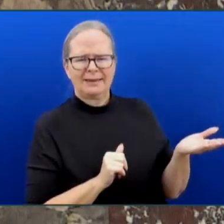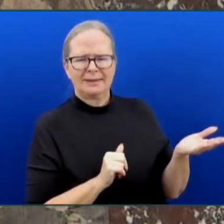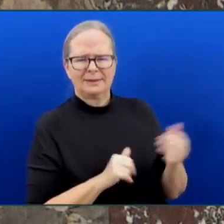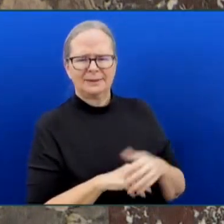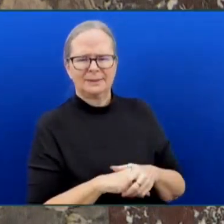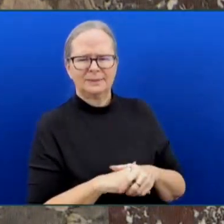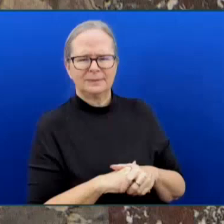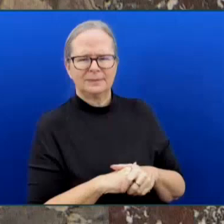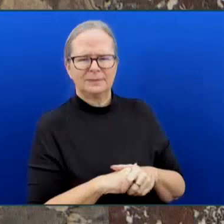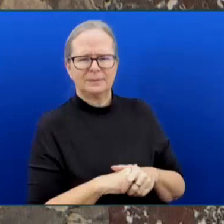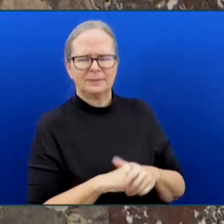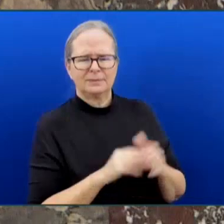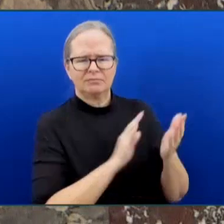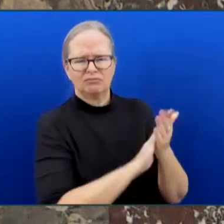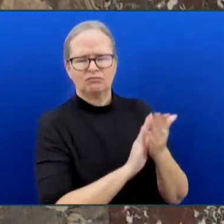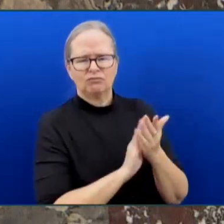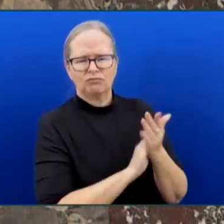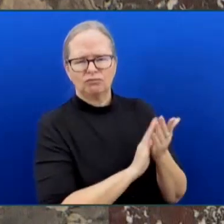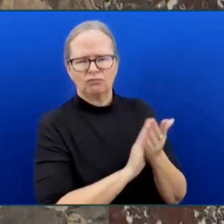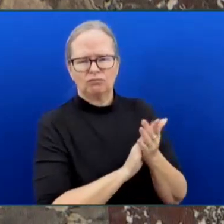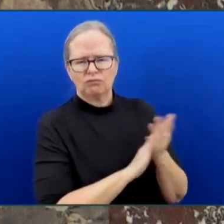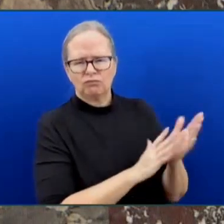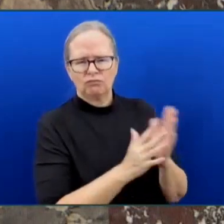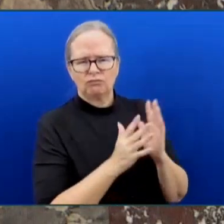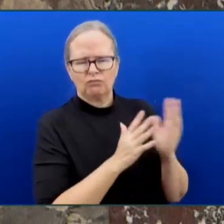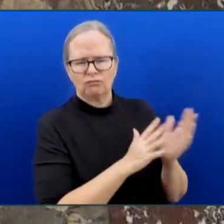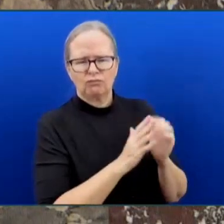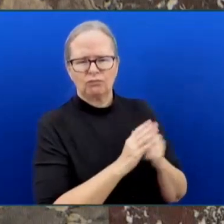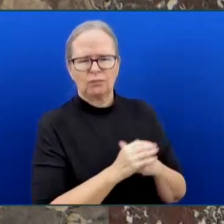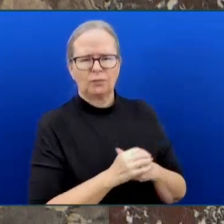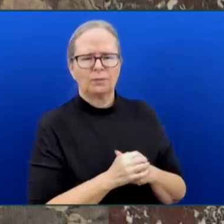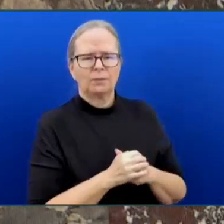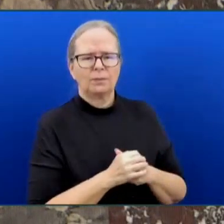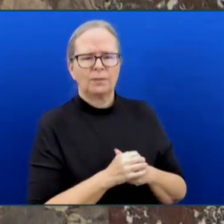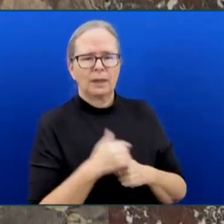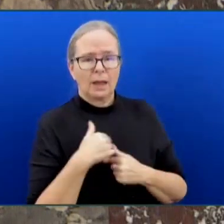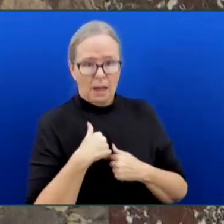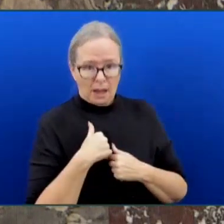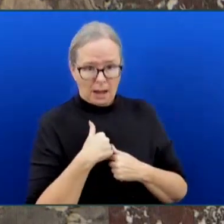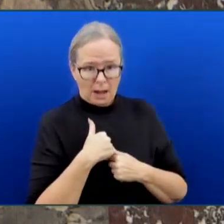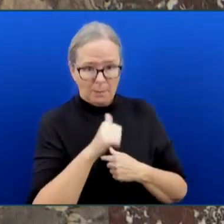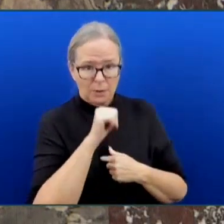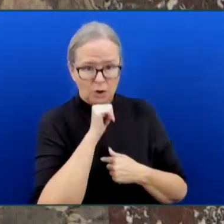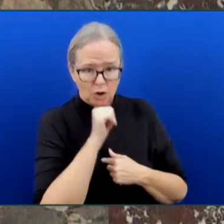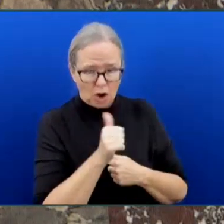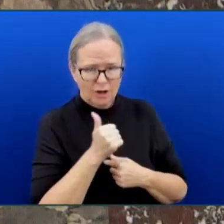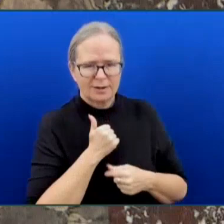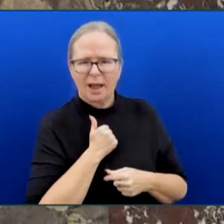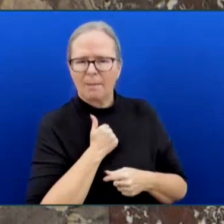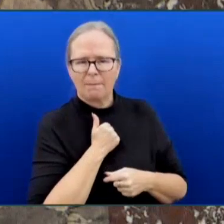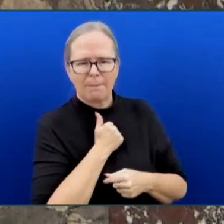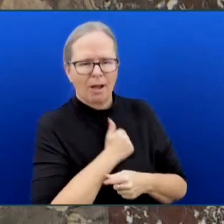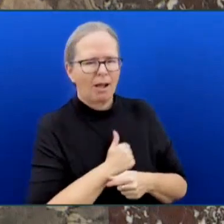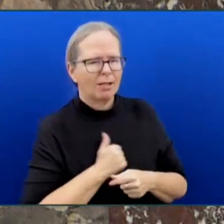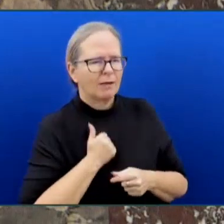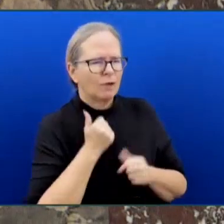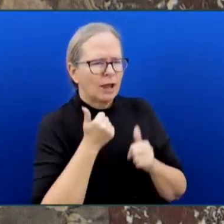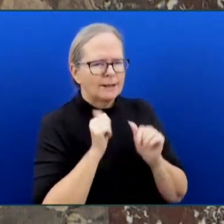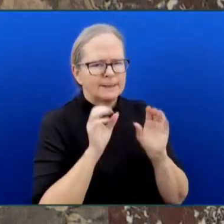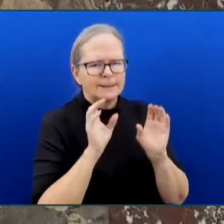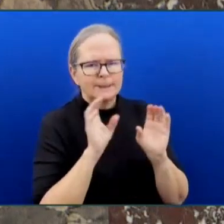I make no apology for searching for affordability options for British Columbia, especially as we prepare our